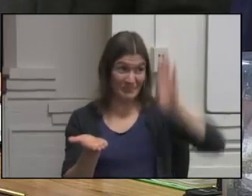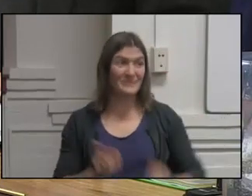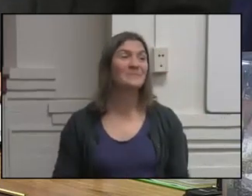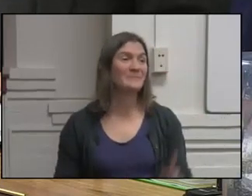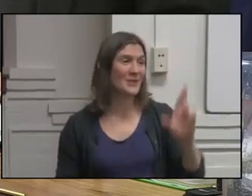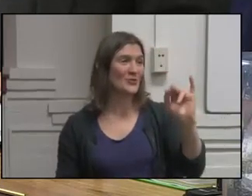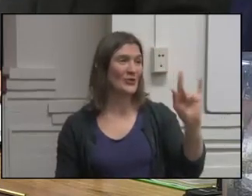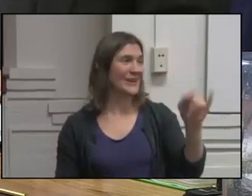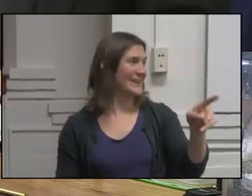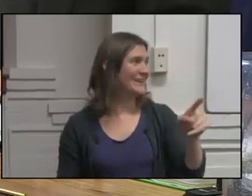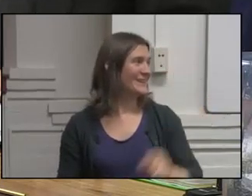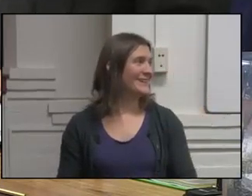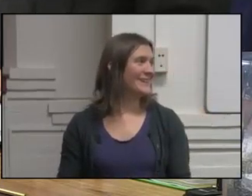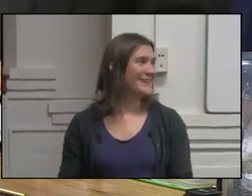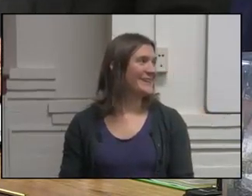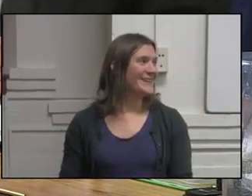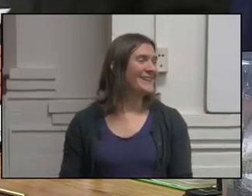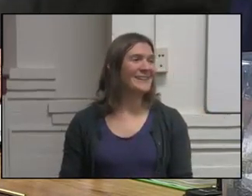Ricky?